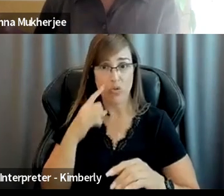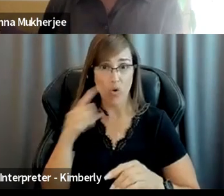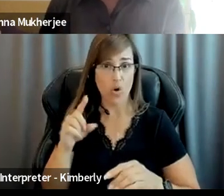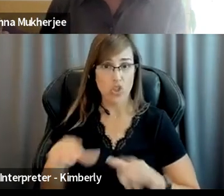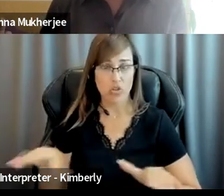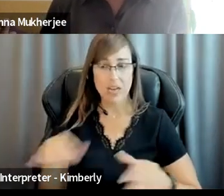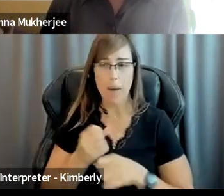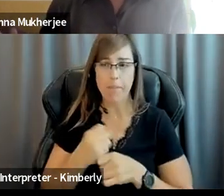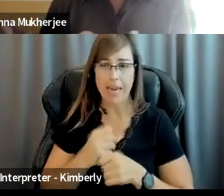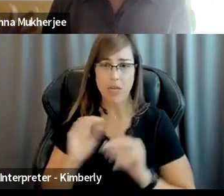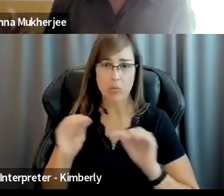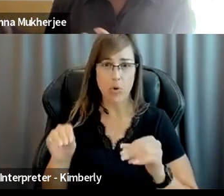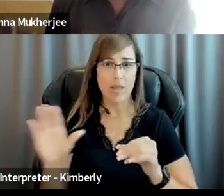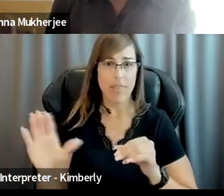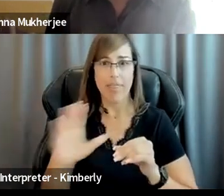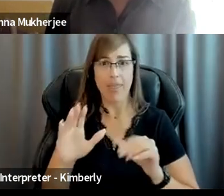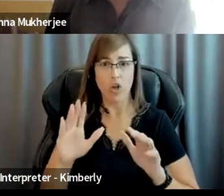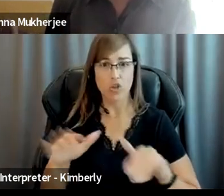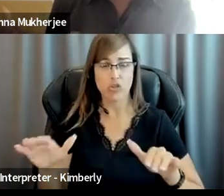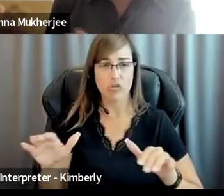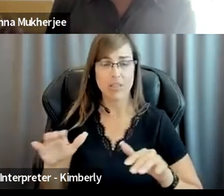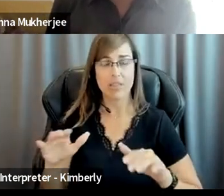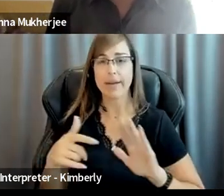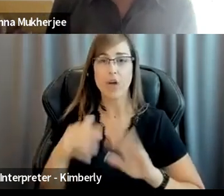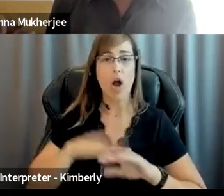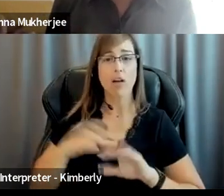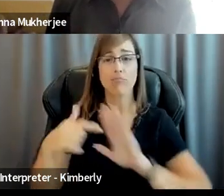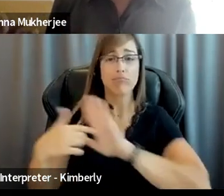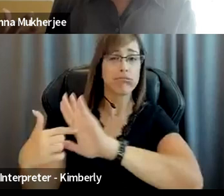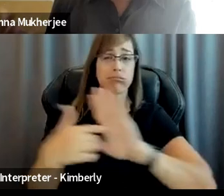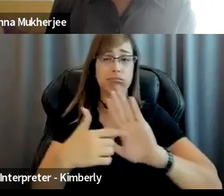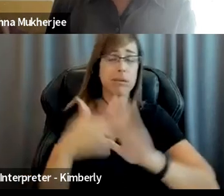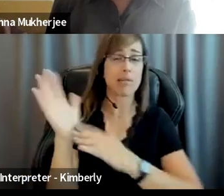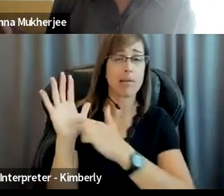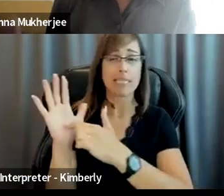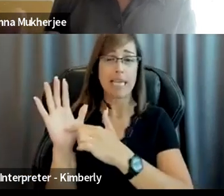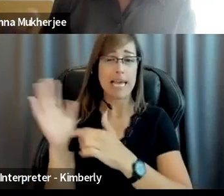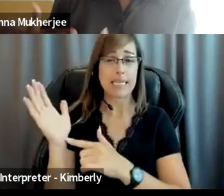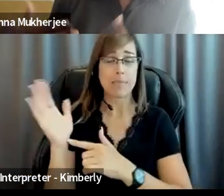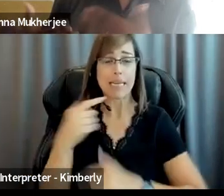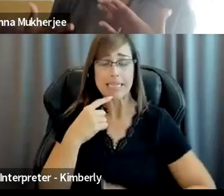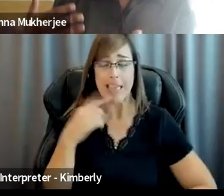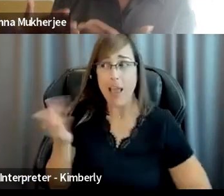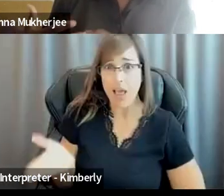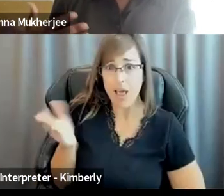sort of made to put their children almost on exhibition to sort of say, you know,